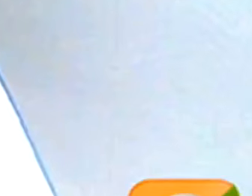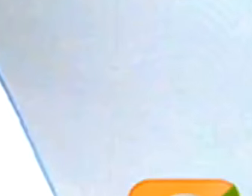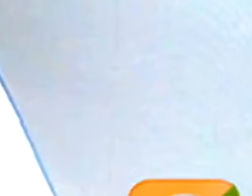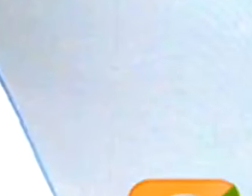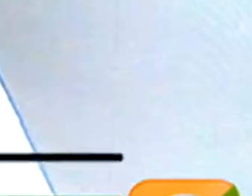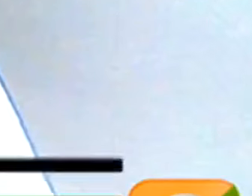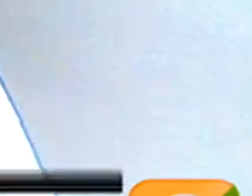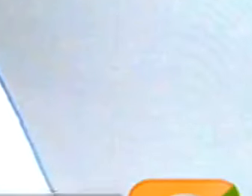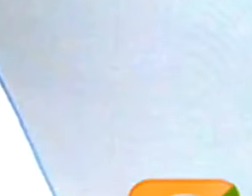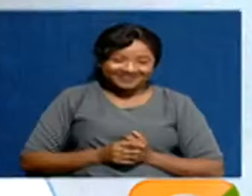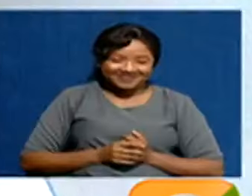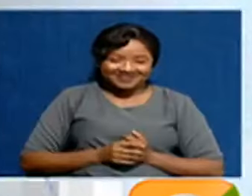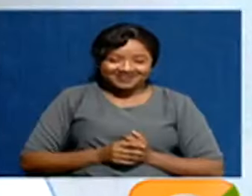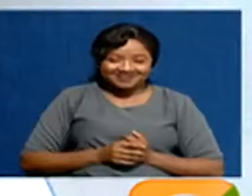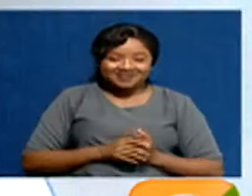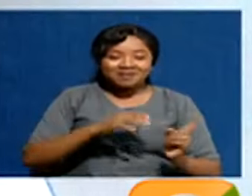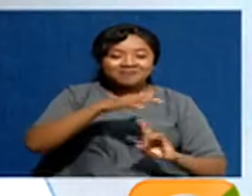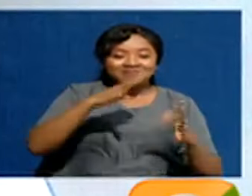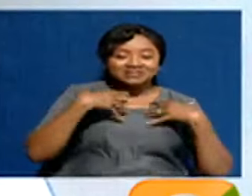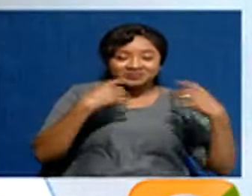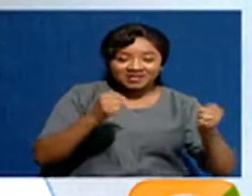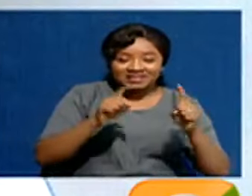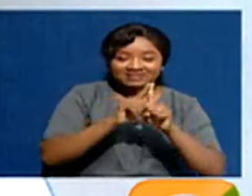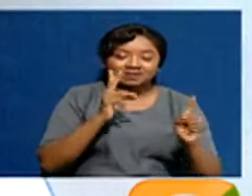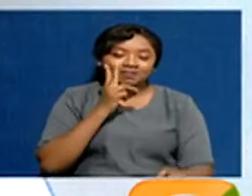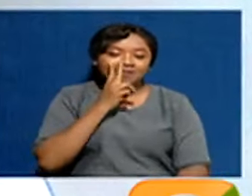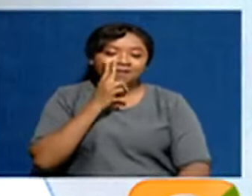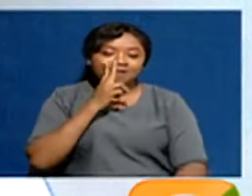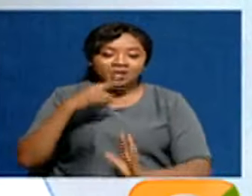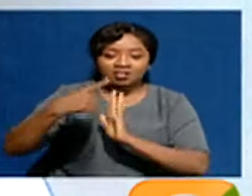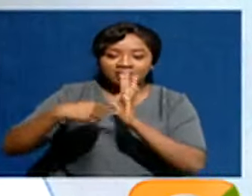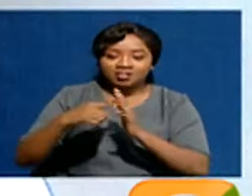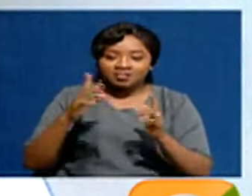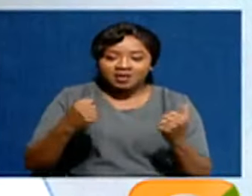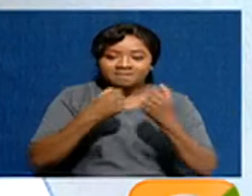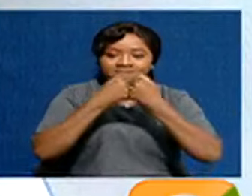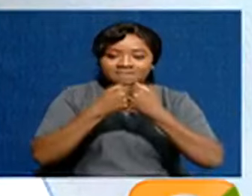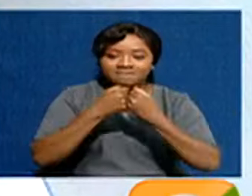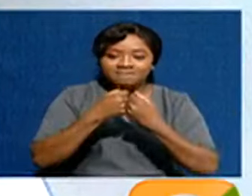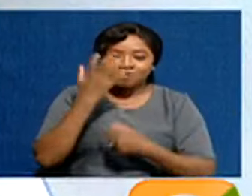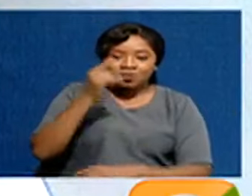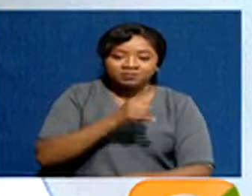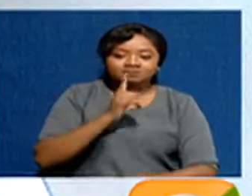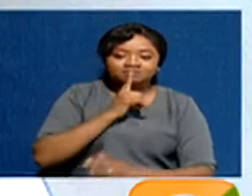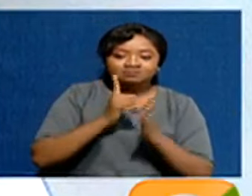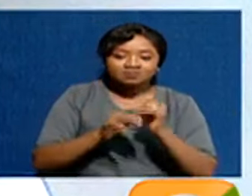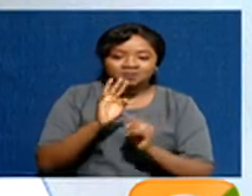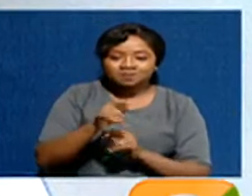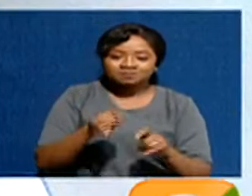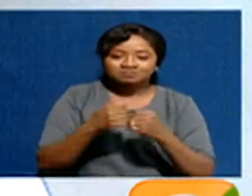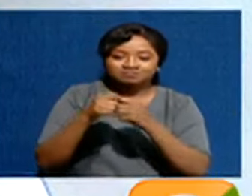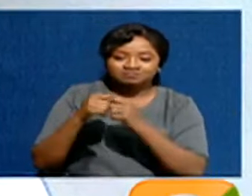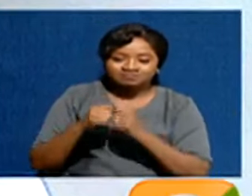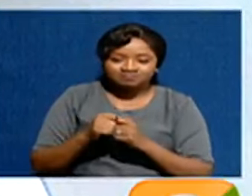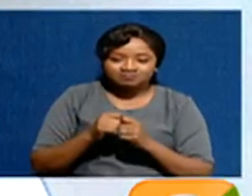Now, the Ministry of Health and the tobacco industry are locking horns over the use of graphic images as health warnings on the